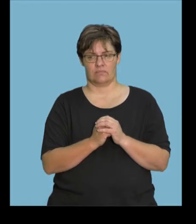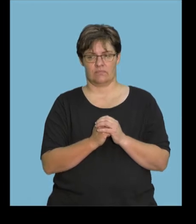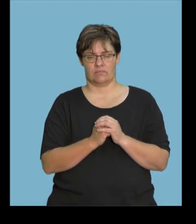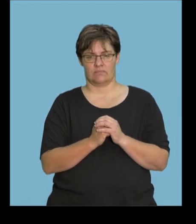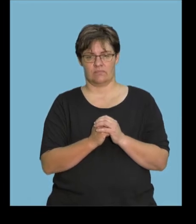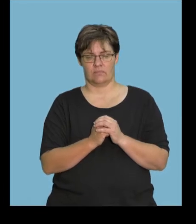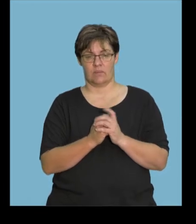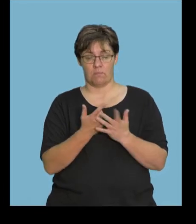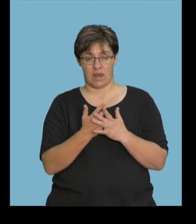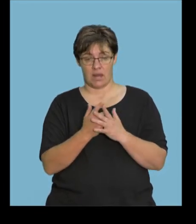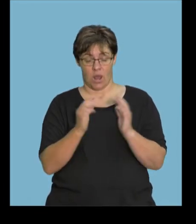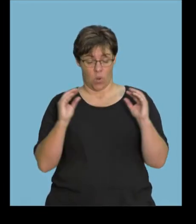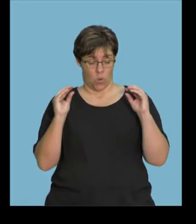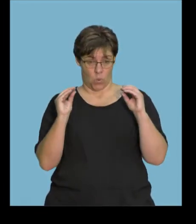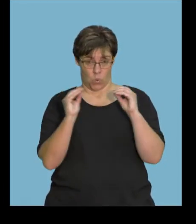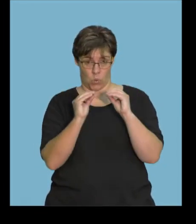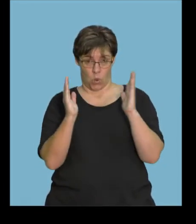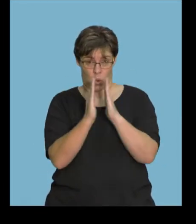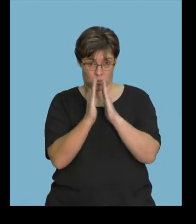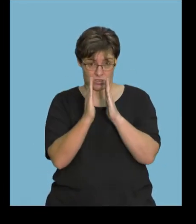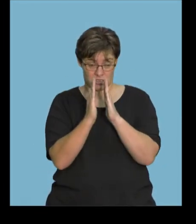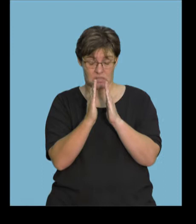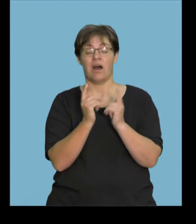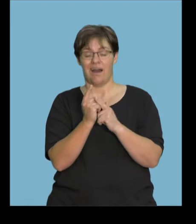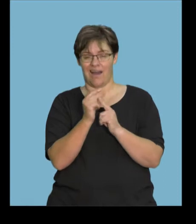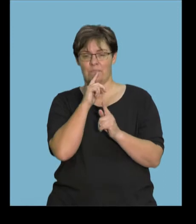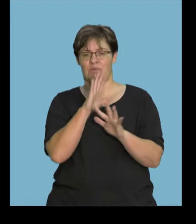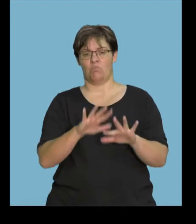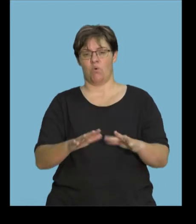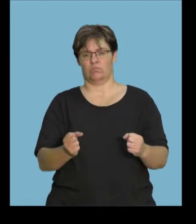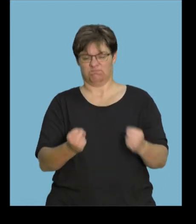okay? The greater the force, okay?